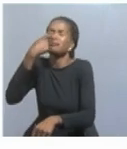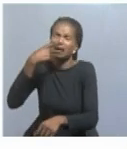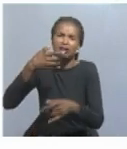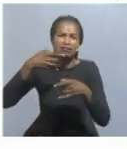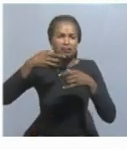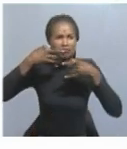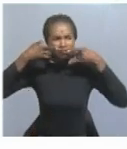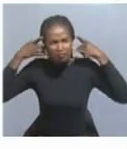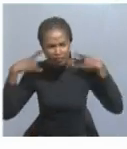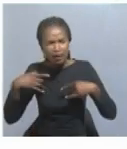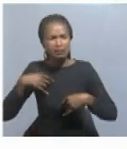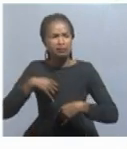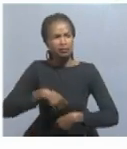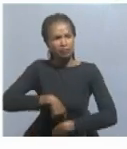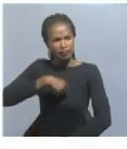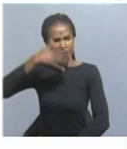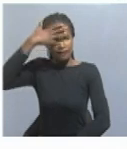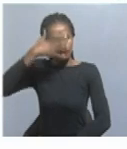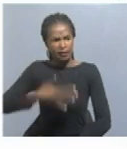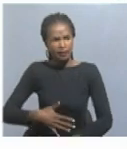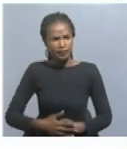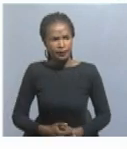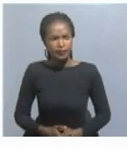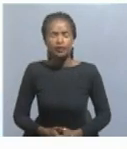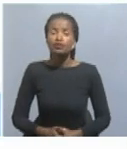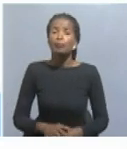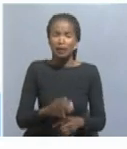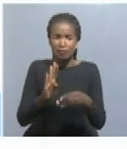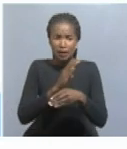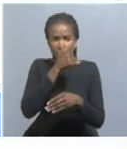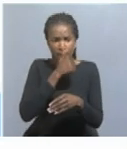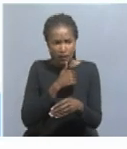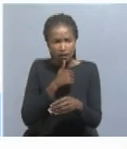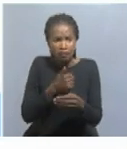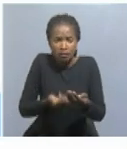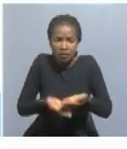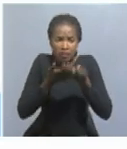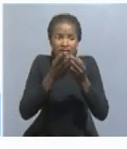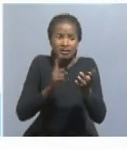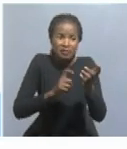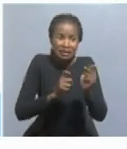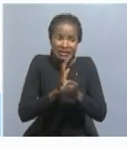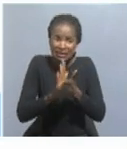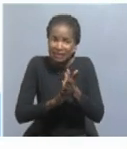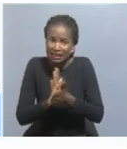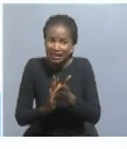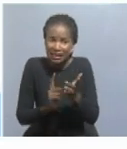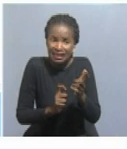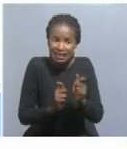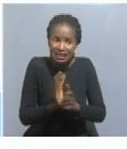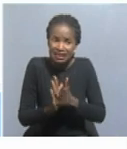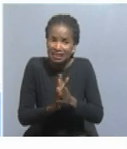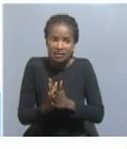sector responding to that, whereas basic commodities or products such as sanitizers were not